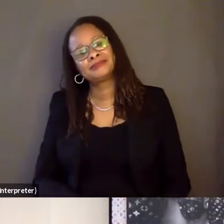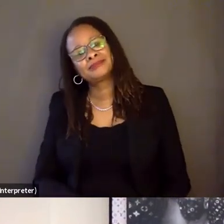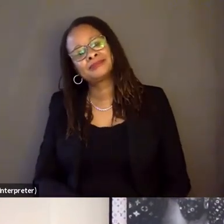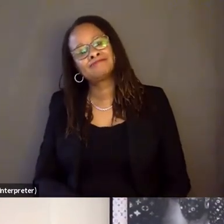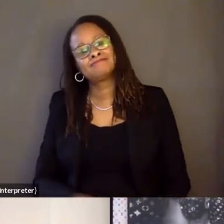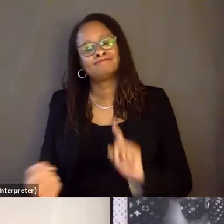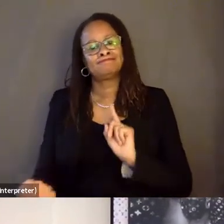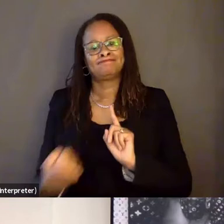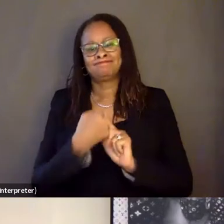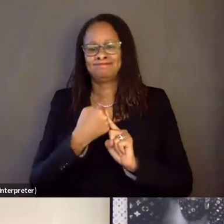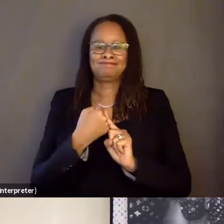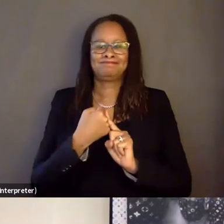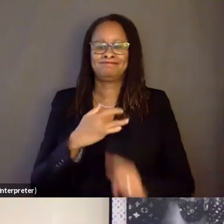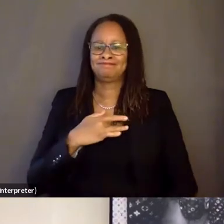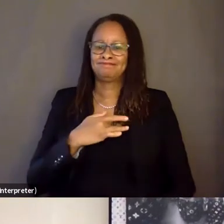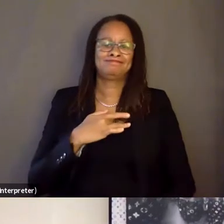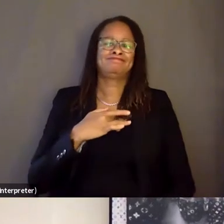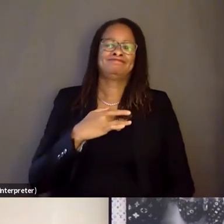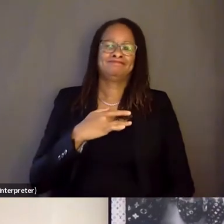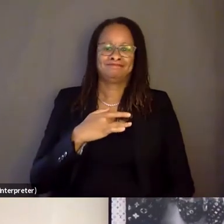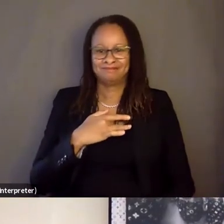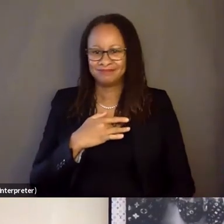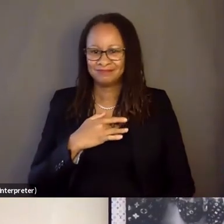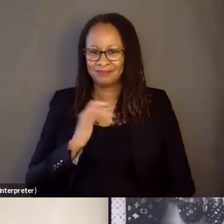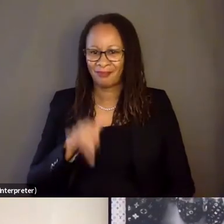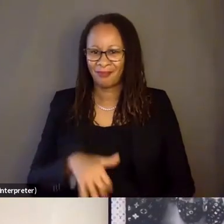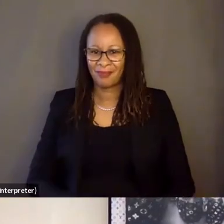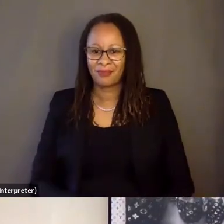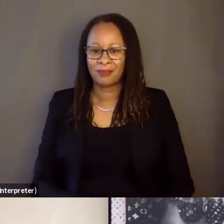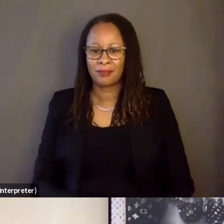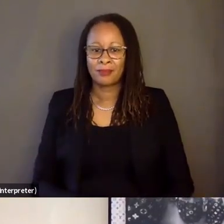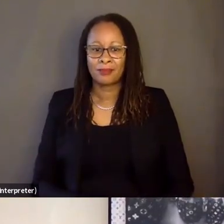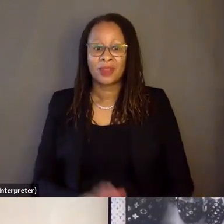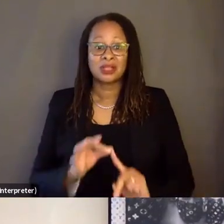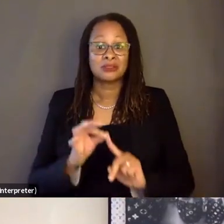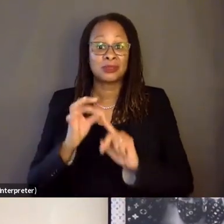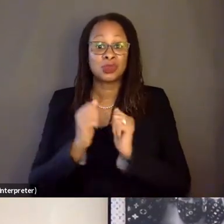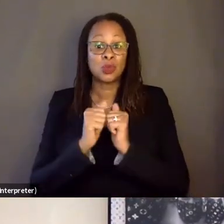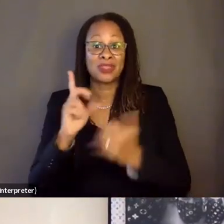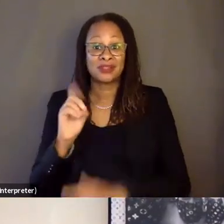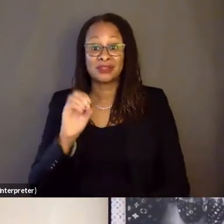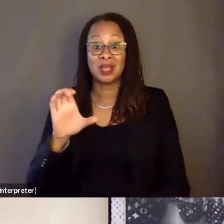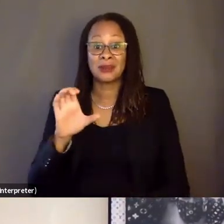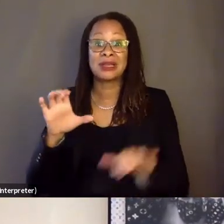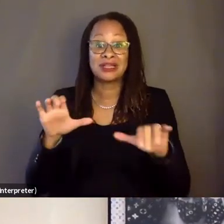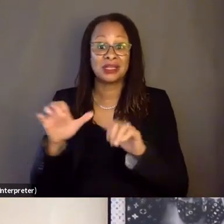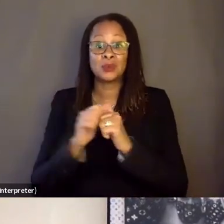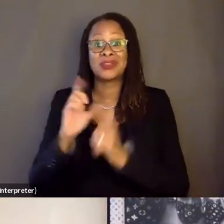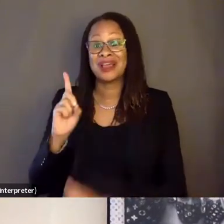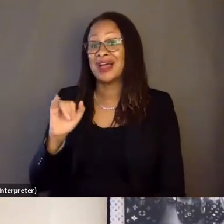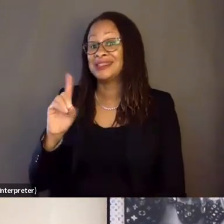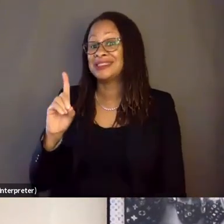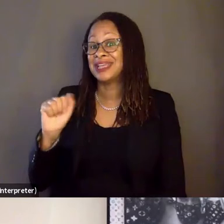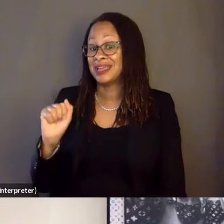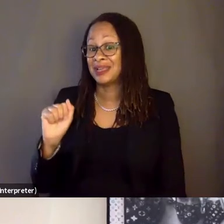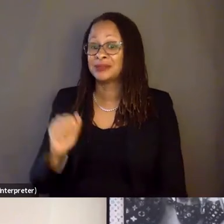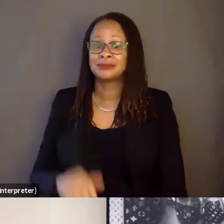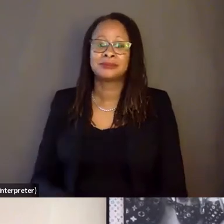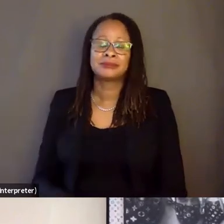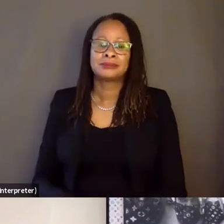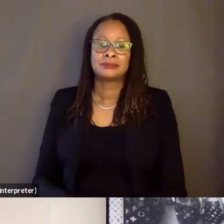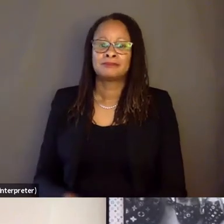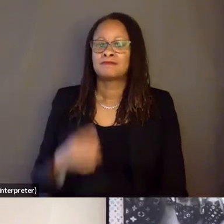hit me in my core for whatever reason, especially with the documentaries that I've done with here with IDA,